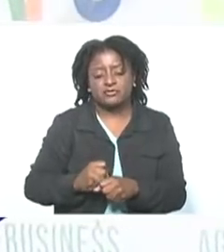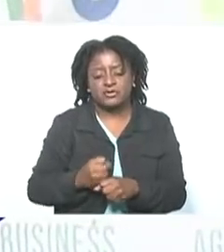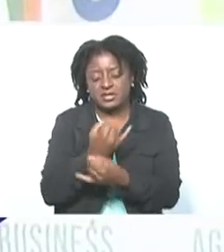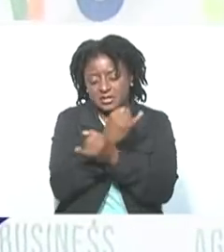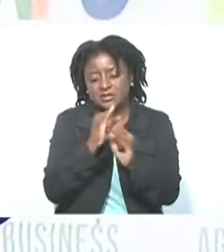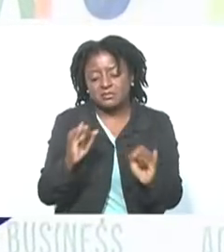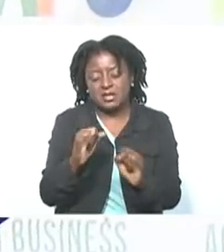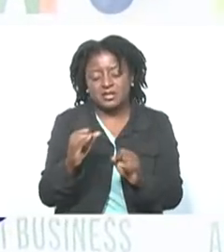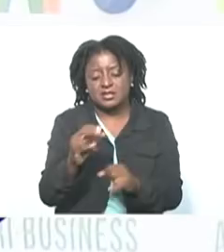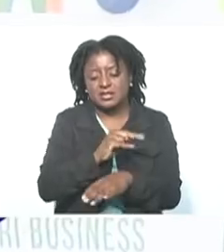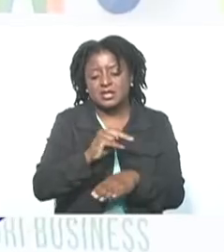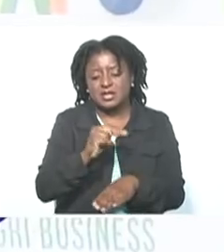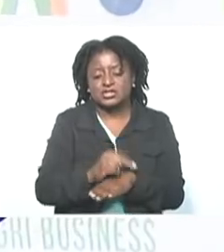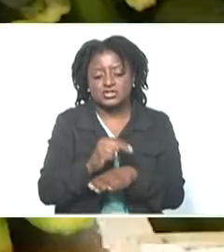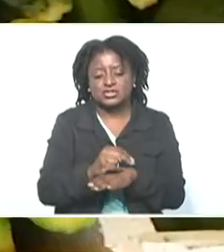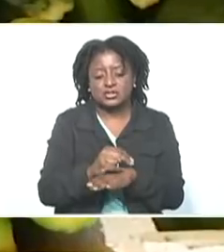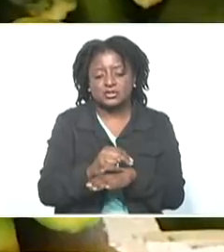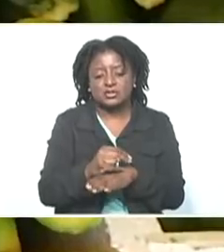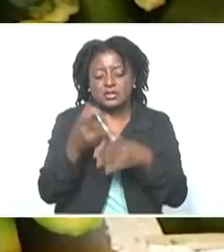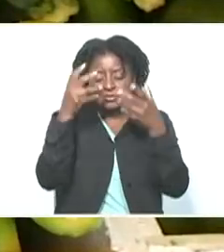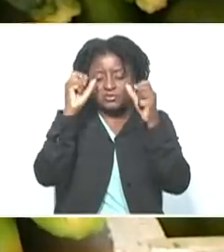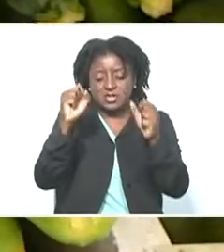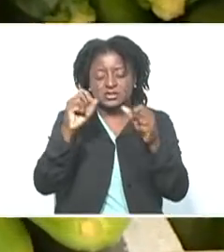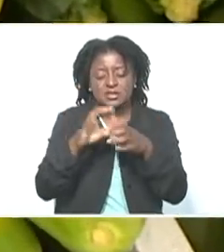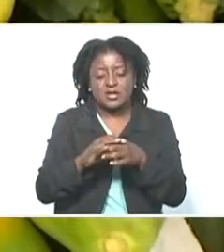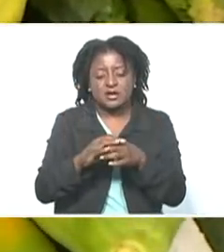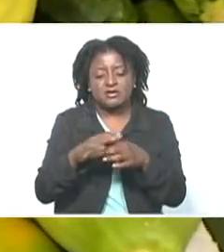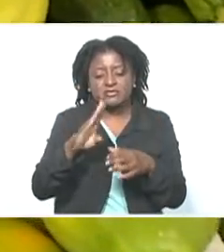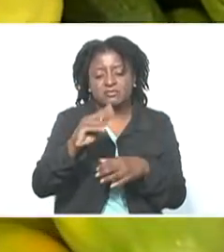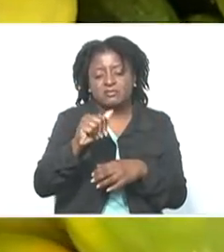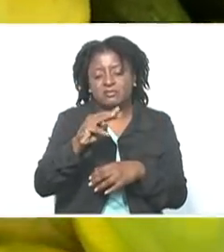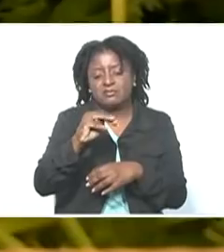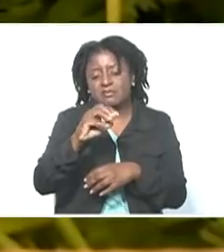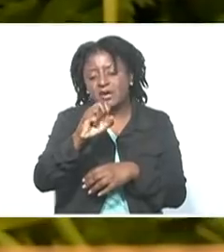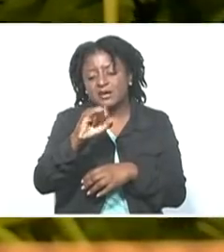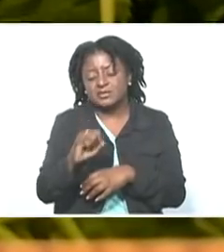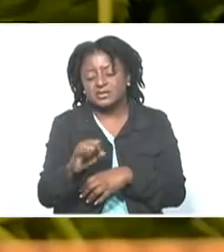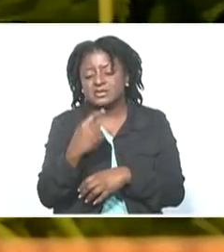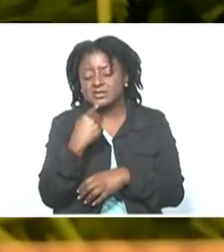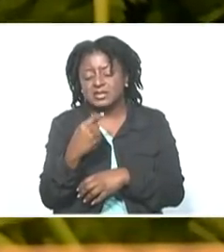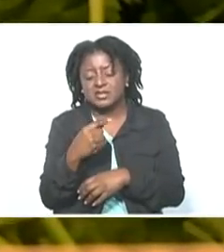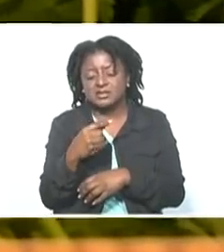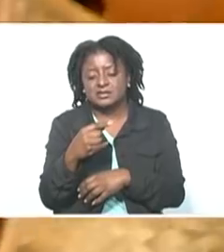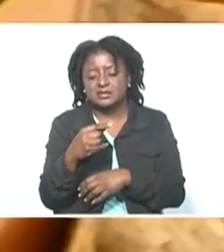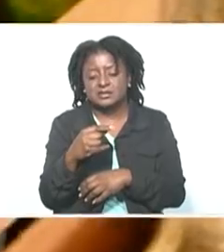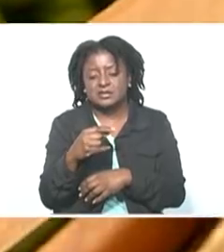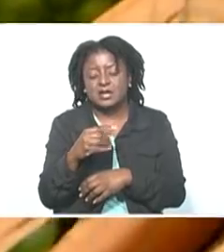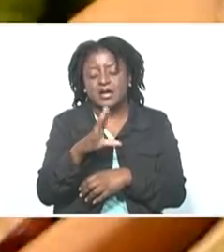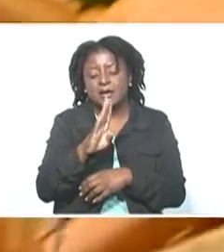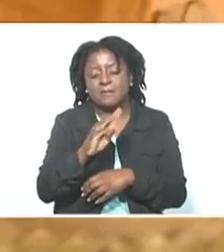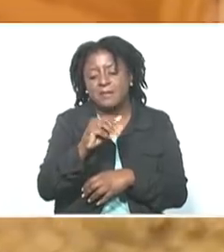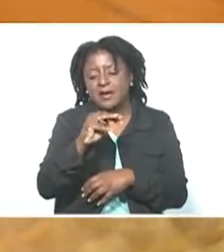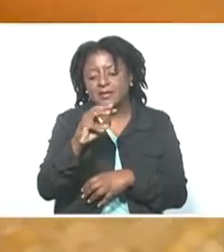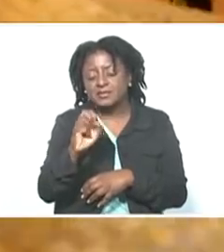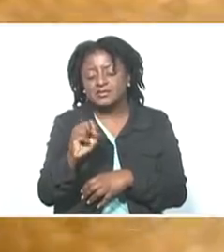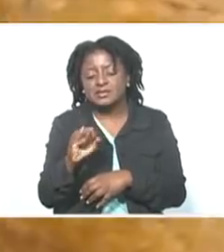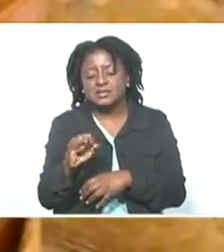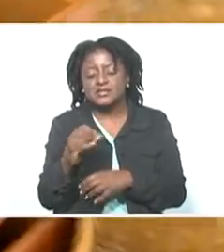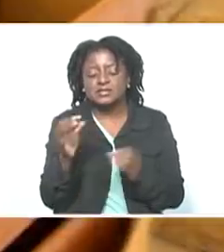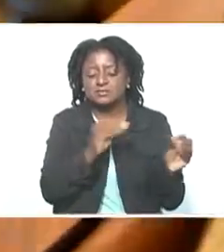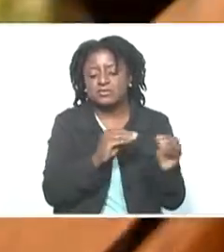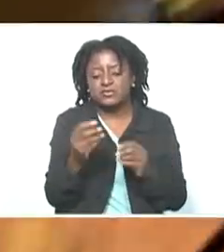the Bahamas and Marine Science Institute, Tennyson Wells, says BAMSI is moving swiftly to utilize new farming